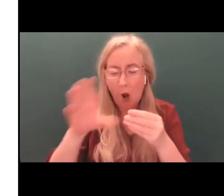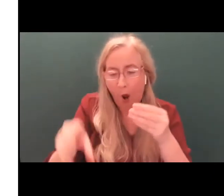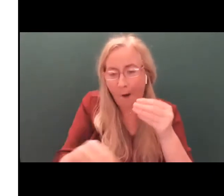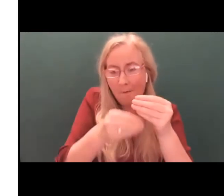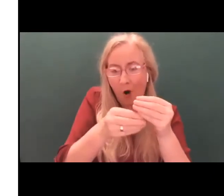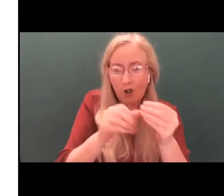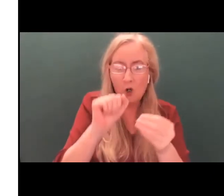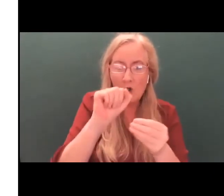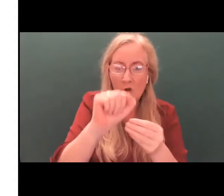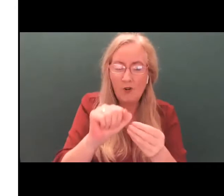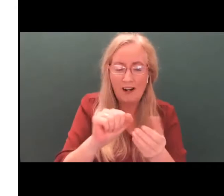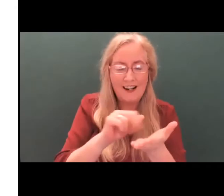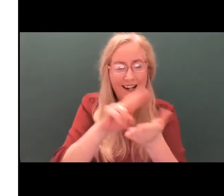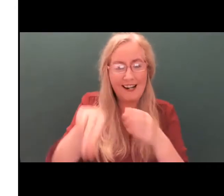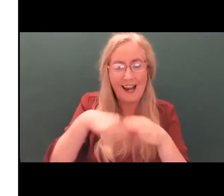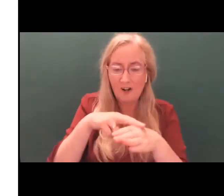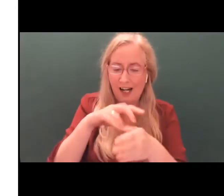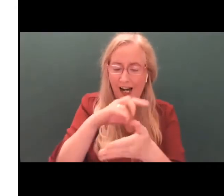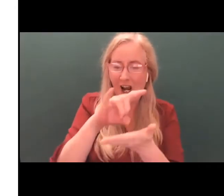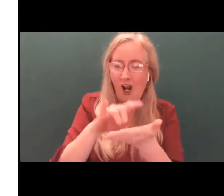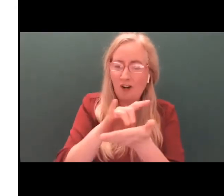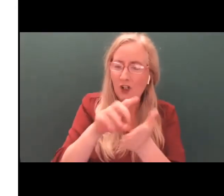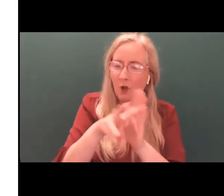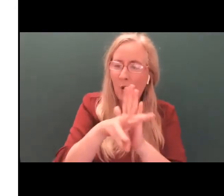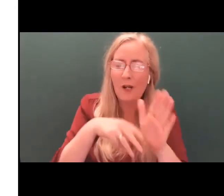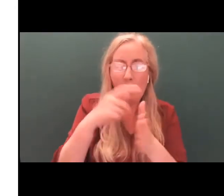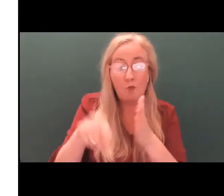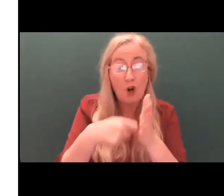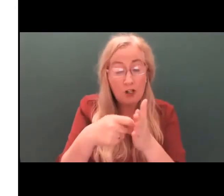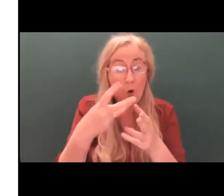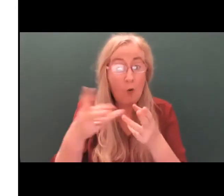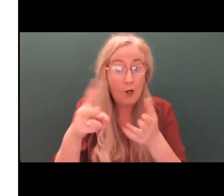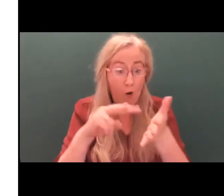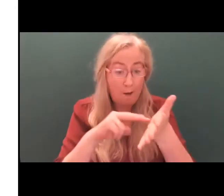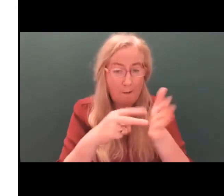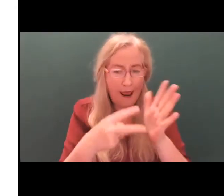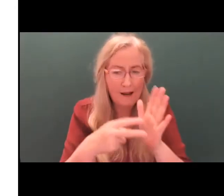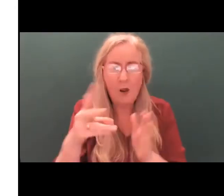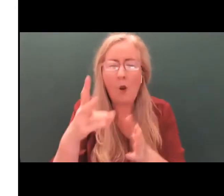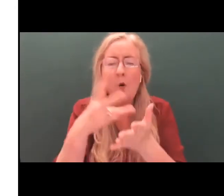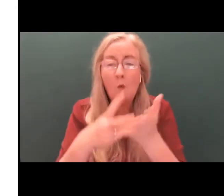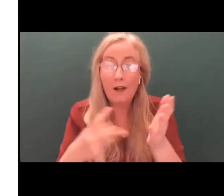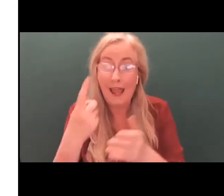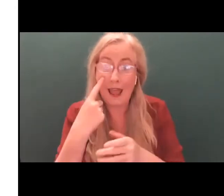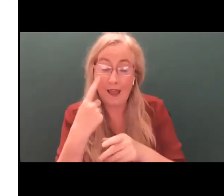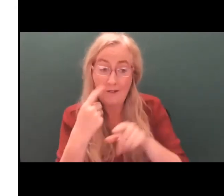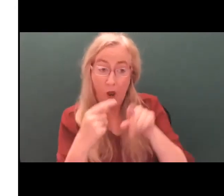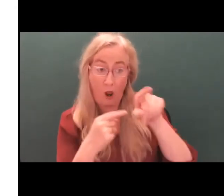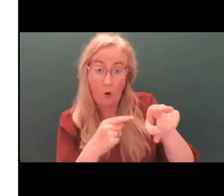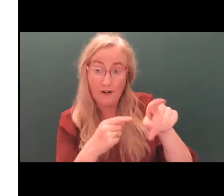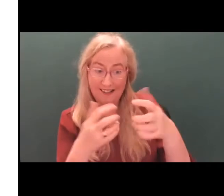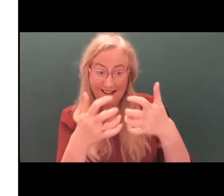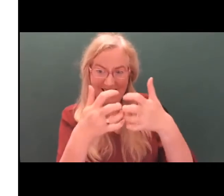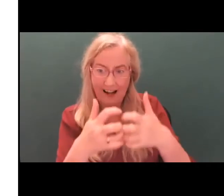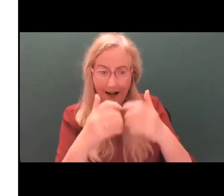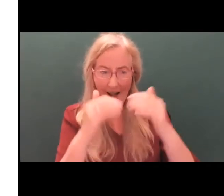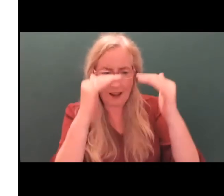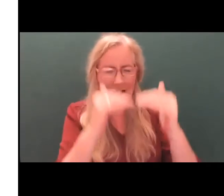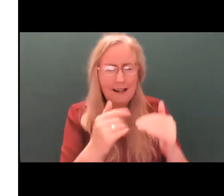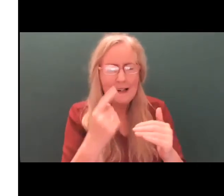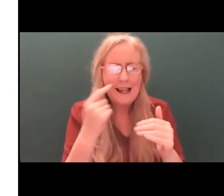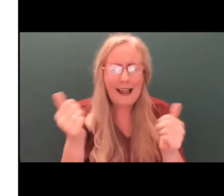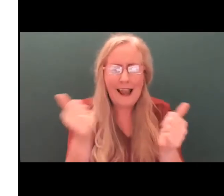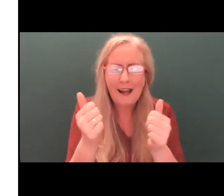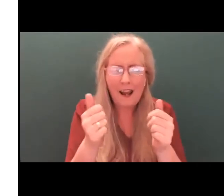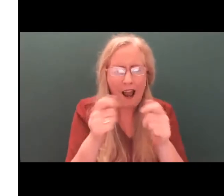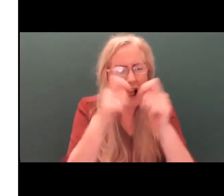Heritage Week project. As you plan your project, it's worth taking a look at this section to see if there are any formats you may not